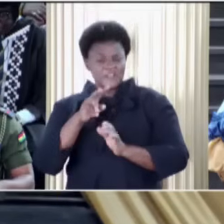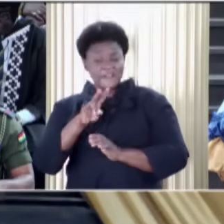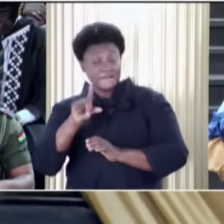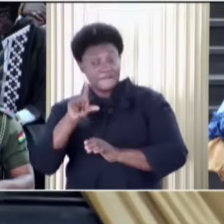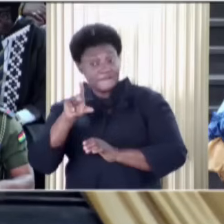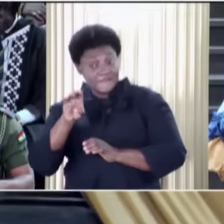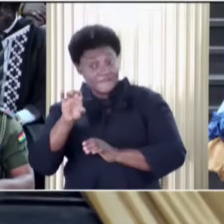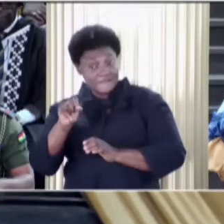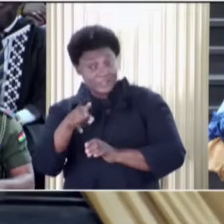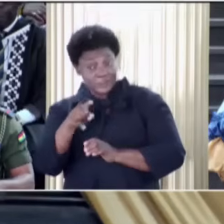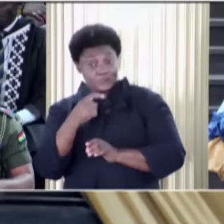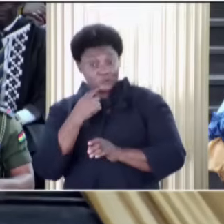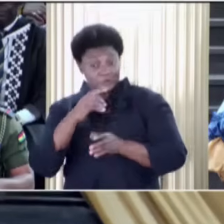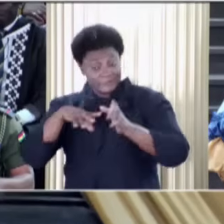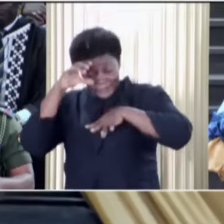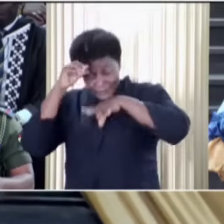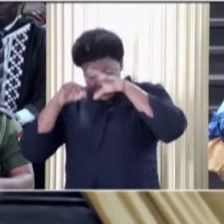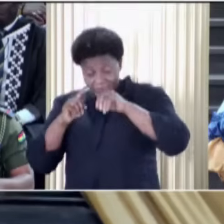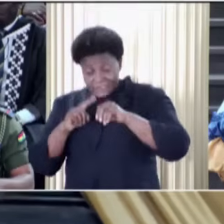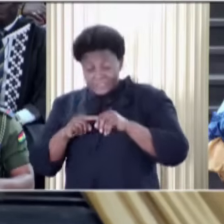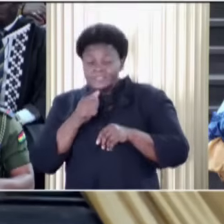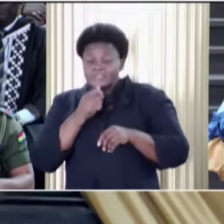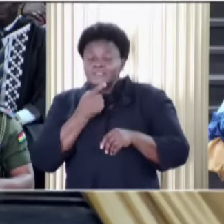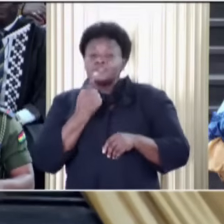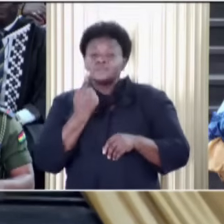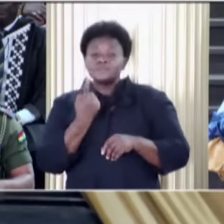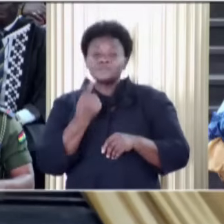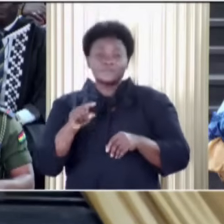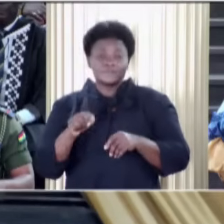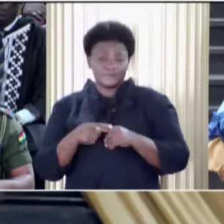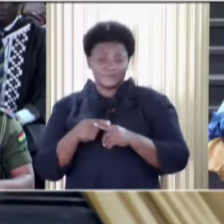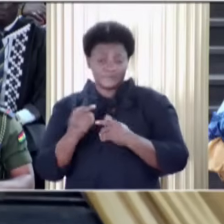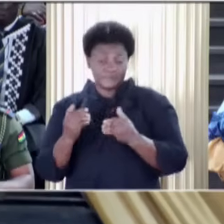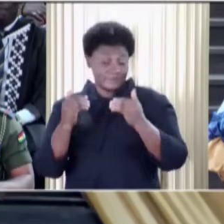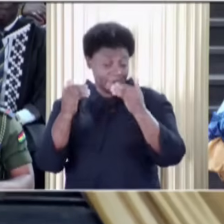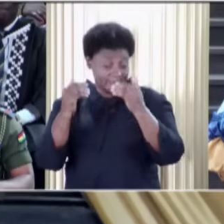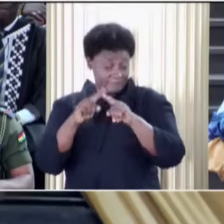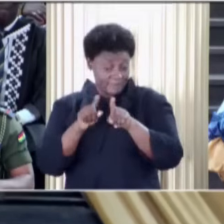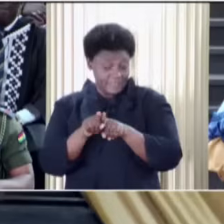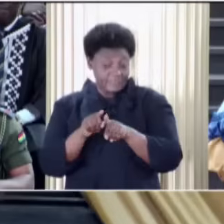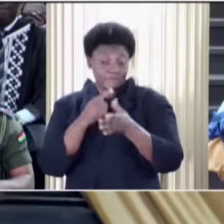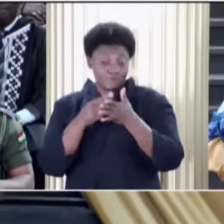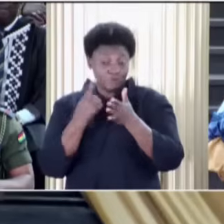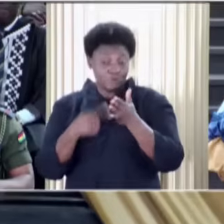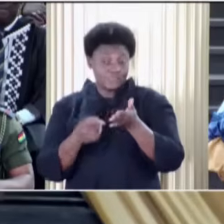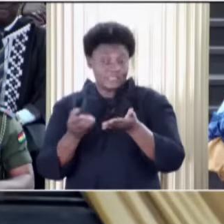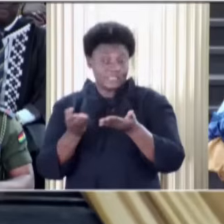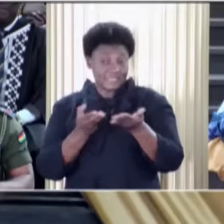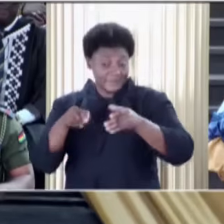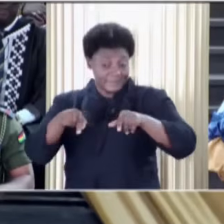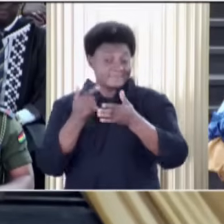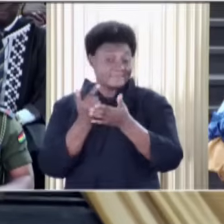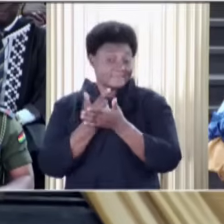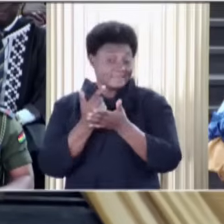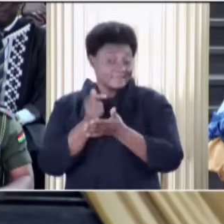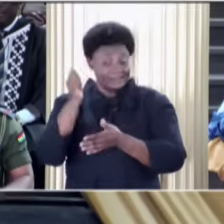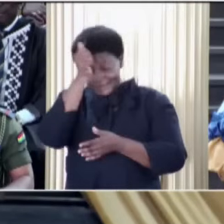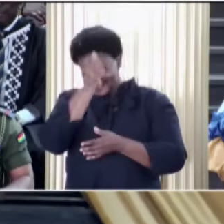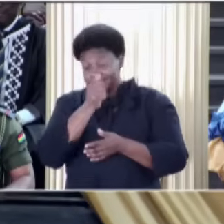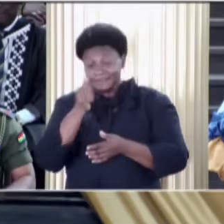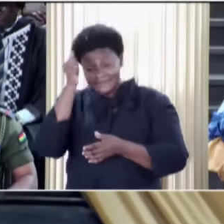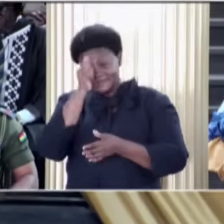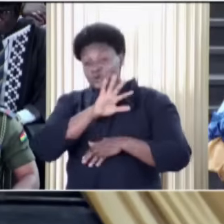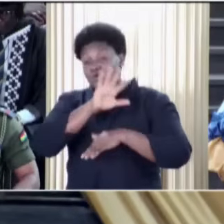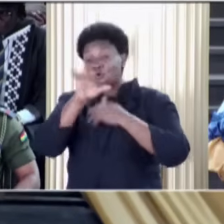here are meant not only for personal advancement, but for service to Ghana, Africa, and the wider